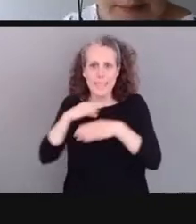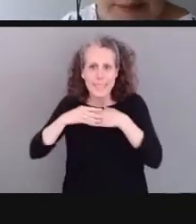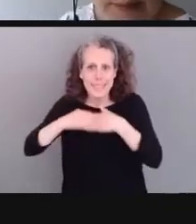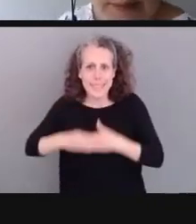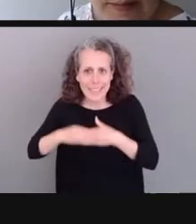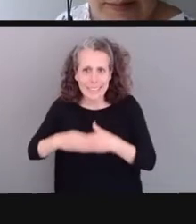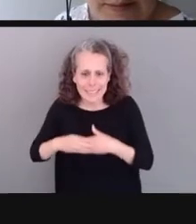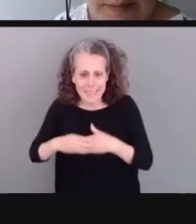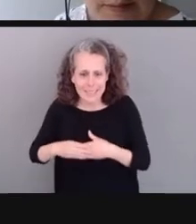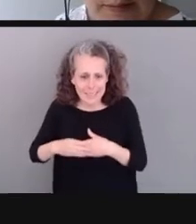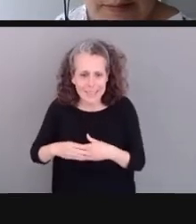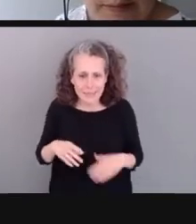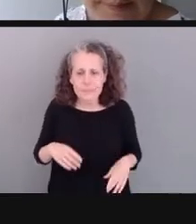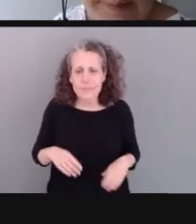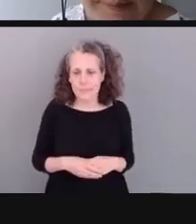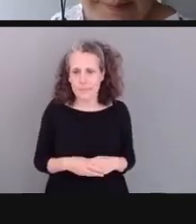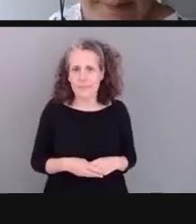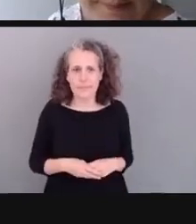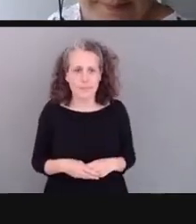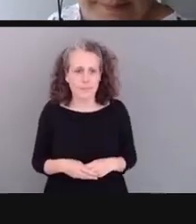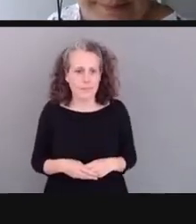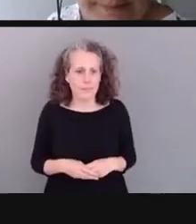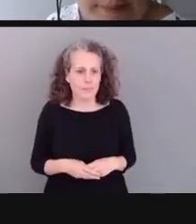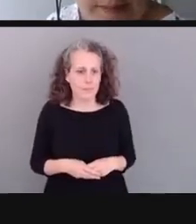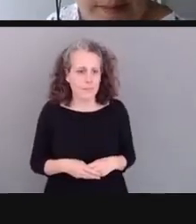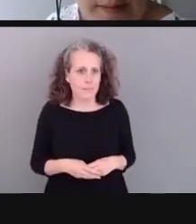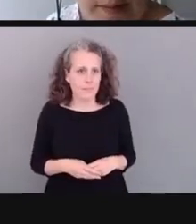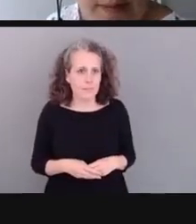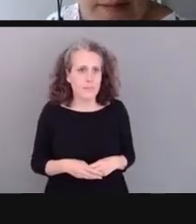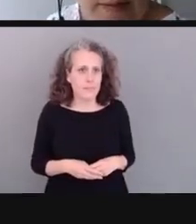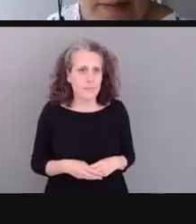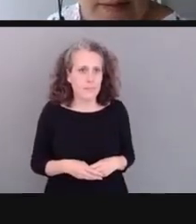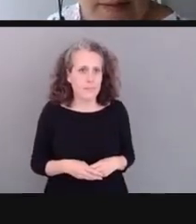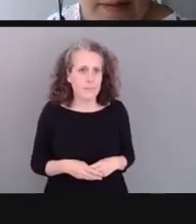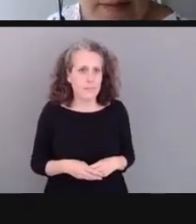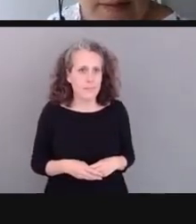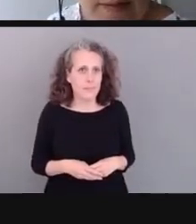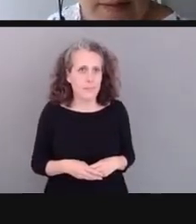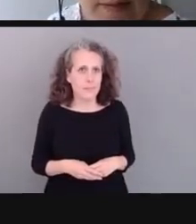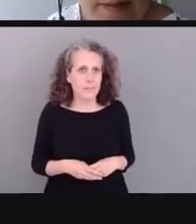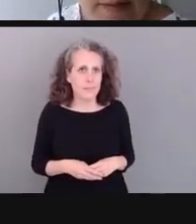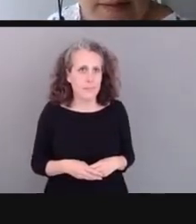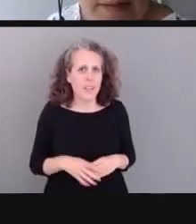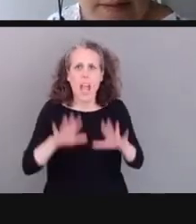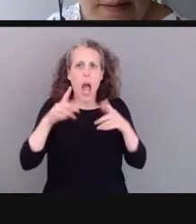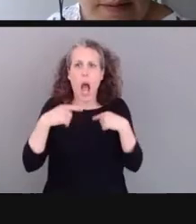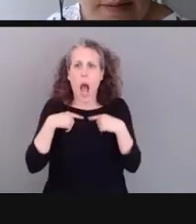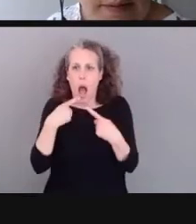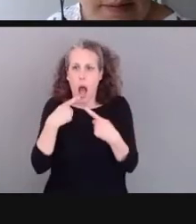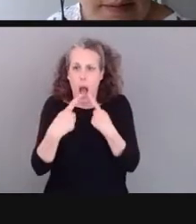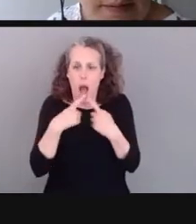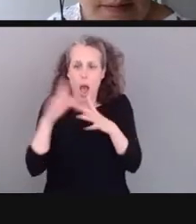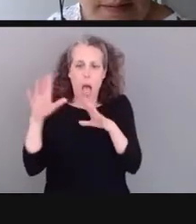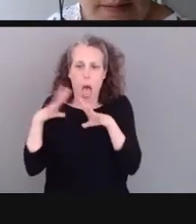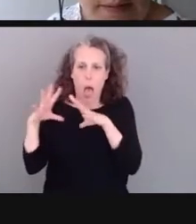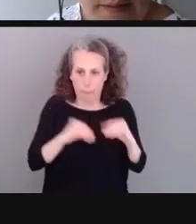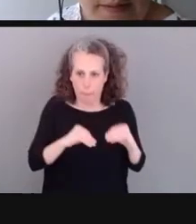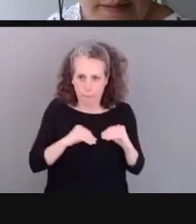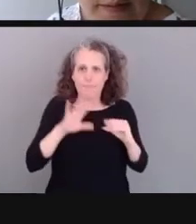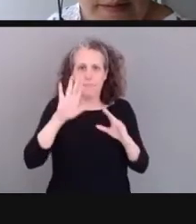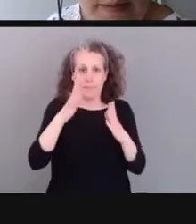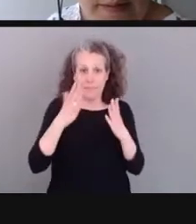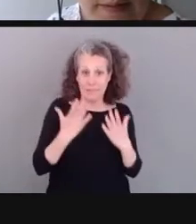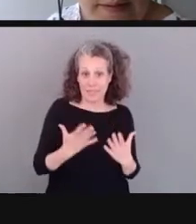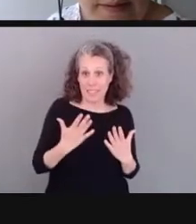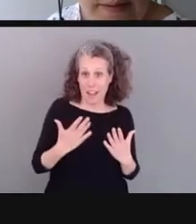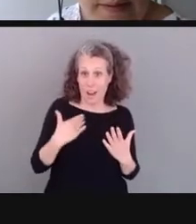that Jelena mentioned. And yeah, I think I'll stop here on that. And now, if we